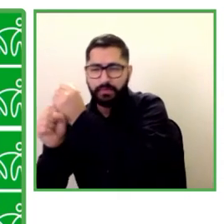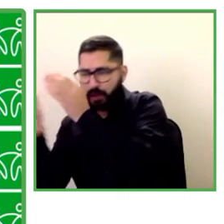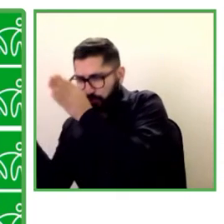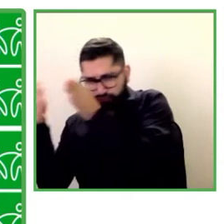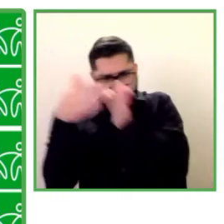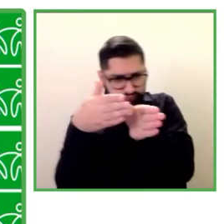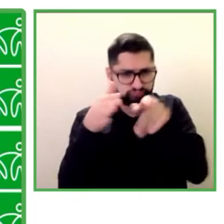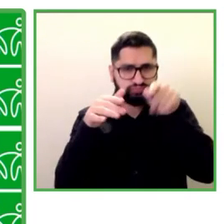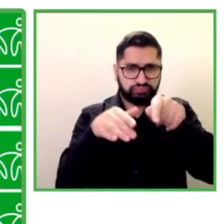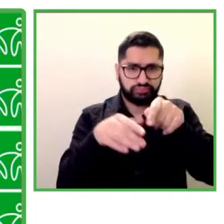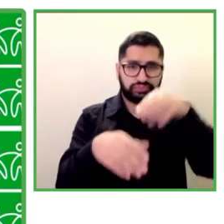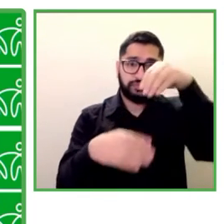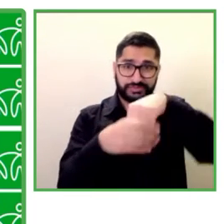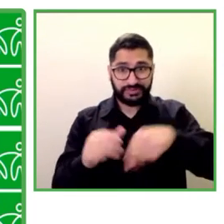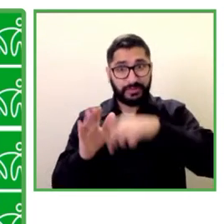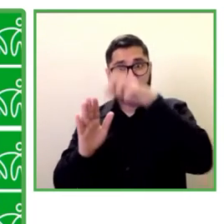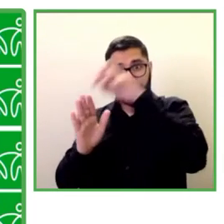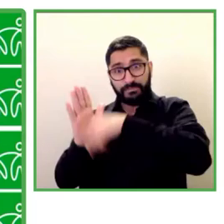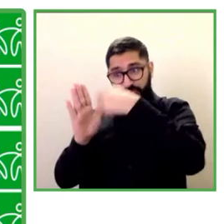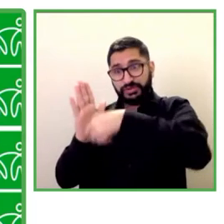the effective inclusion,